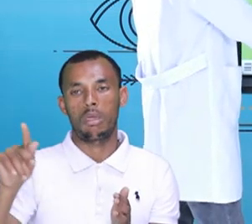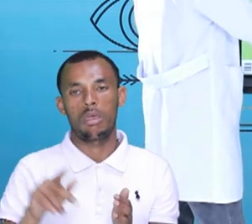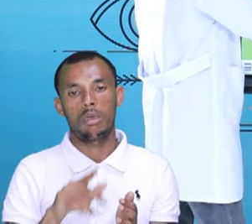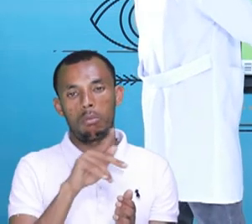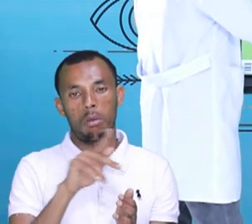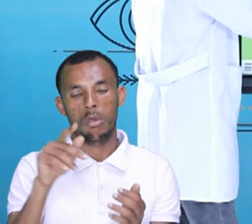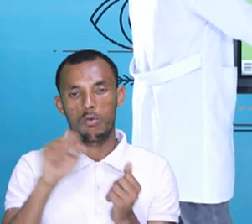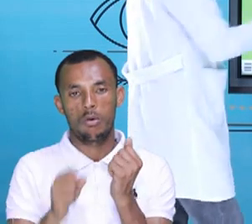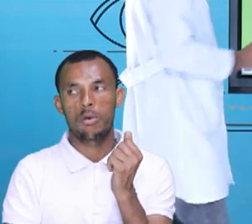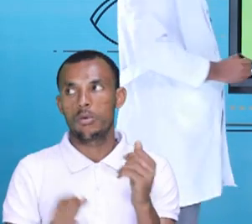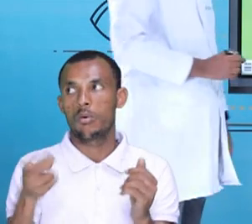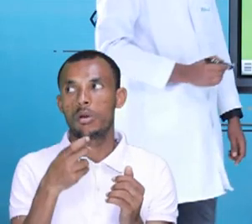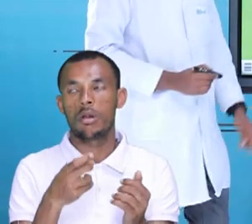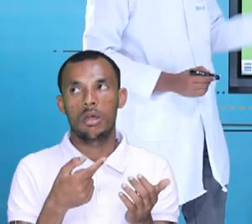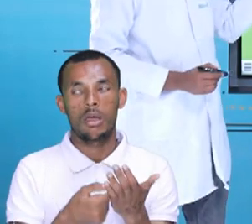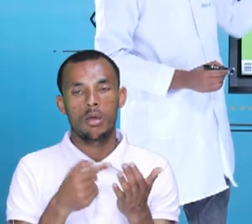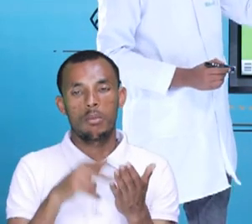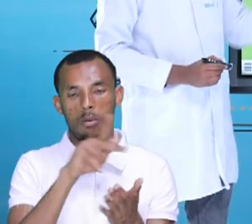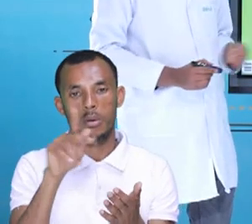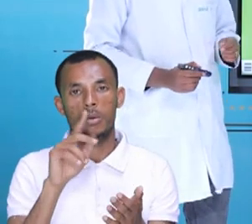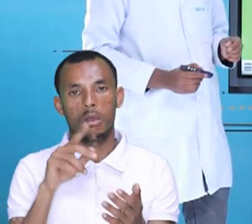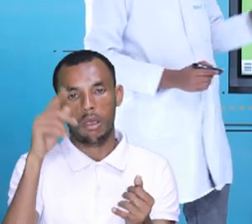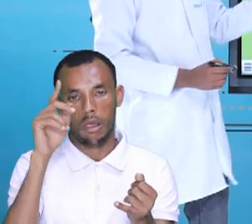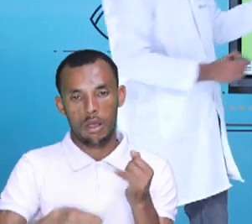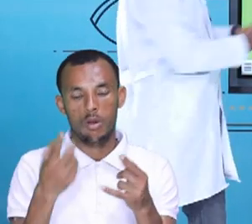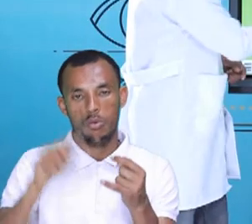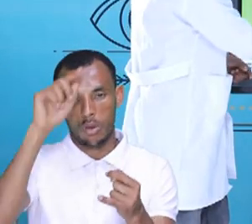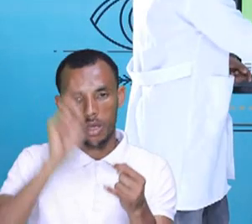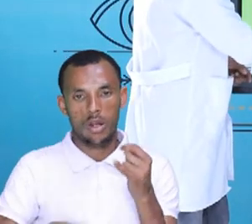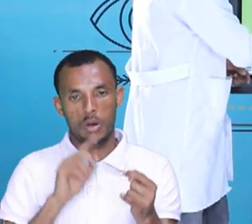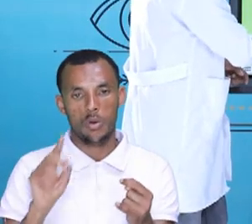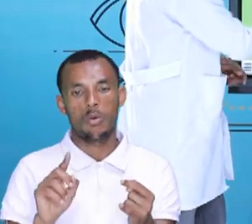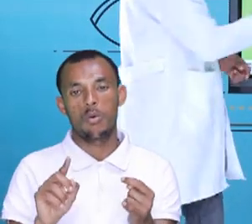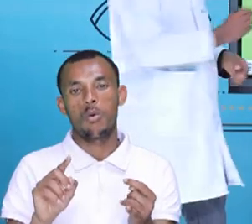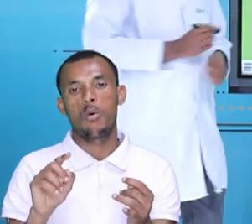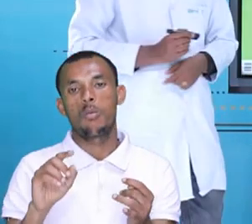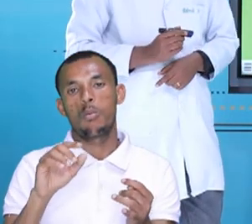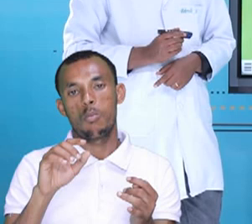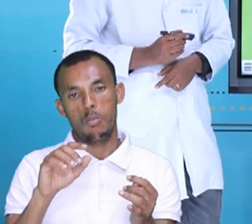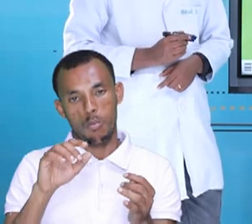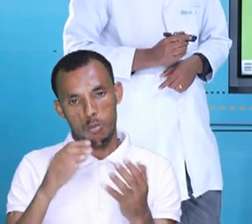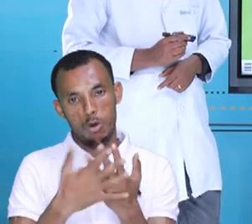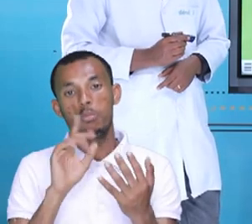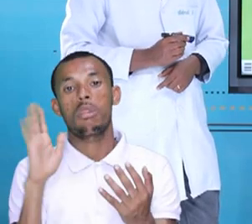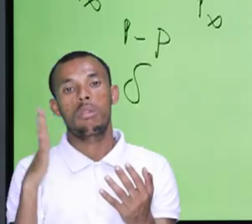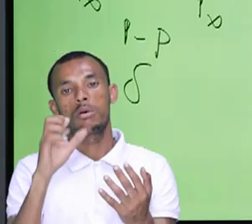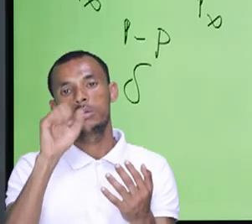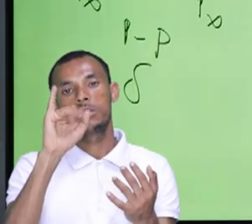PP is can be formed. This PP is again end to end. Again, what types of bond can be formed? Sigma bonds.